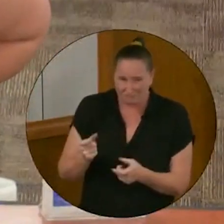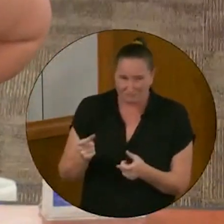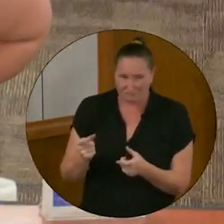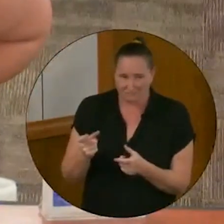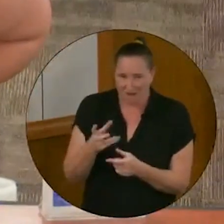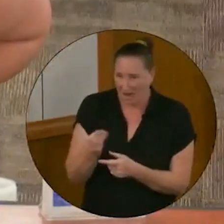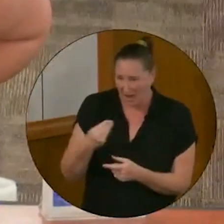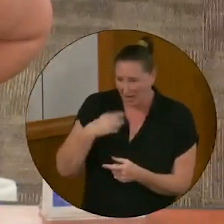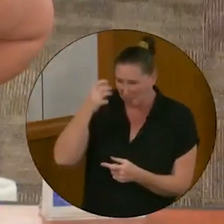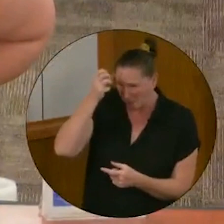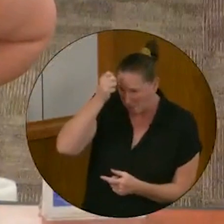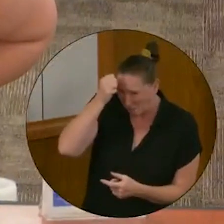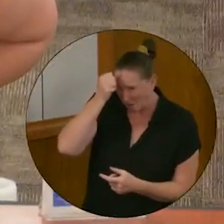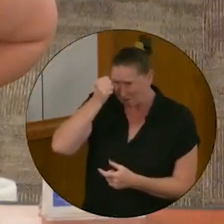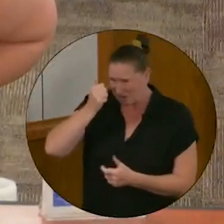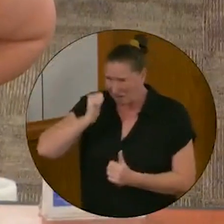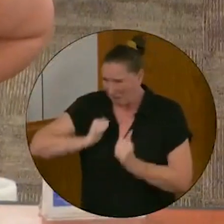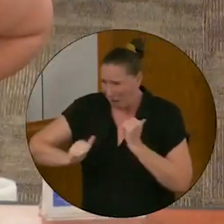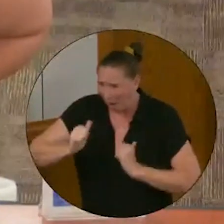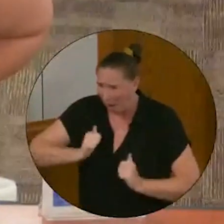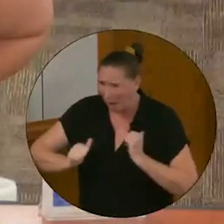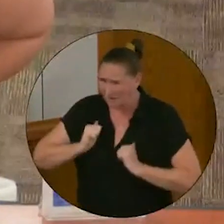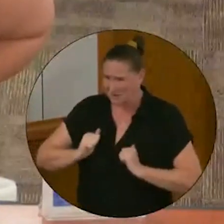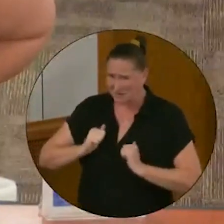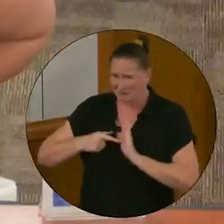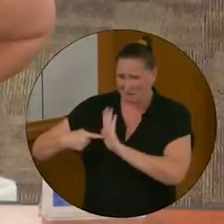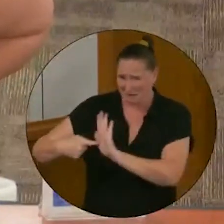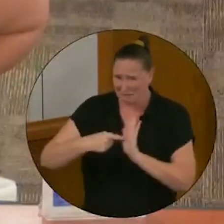and memorize it and